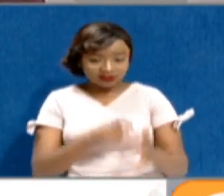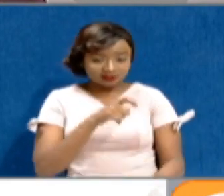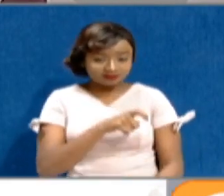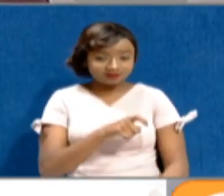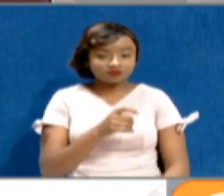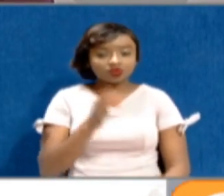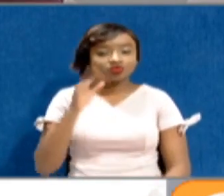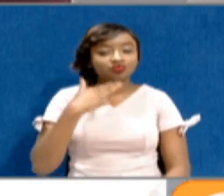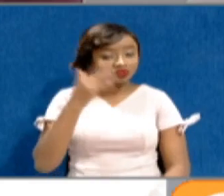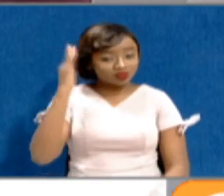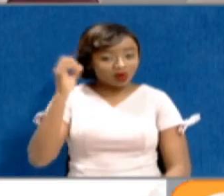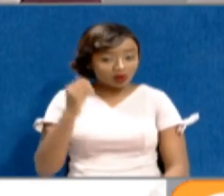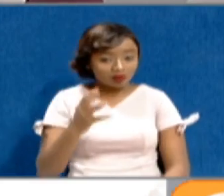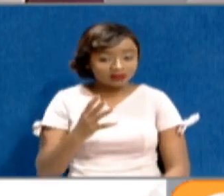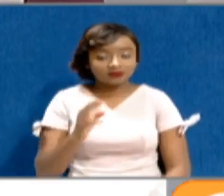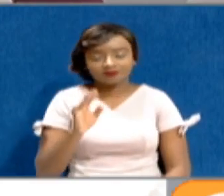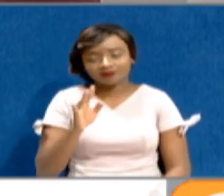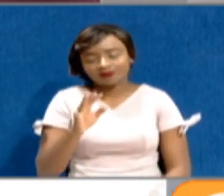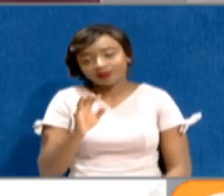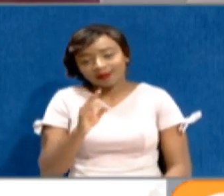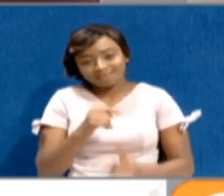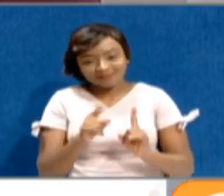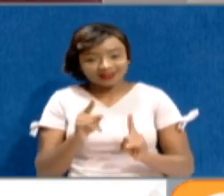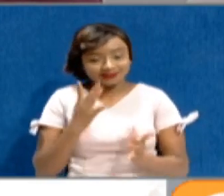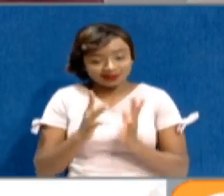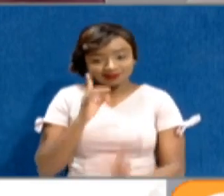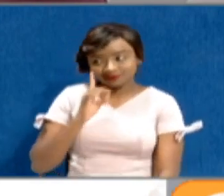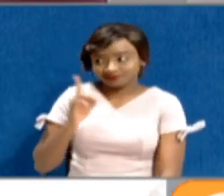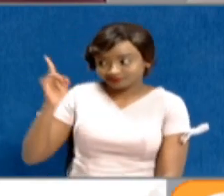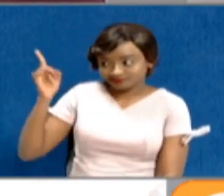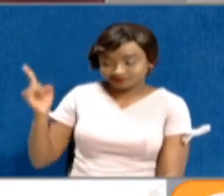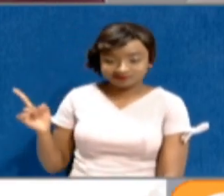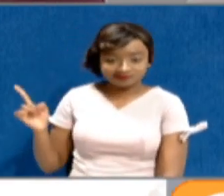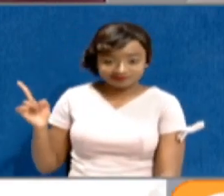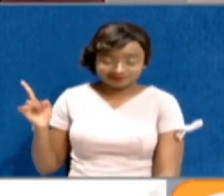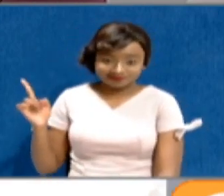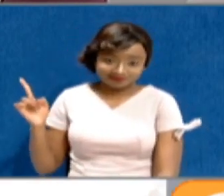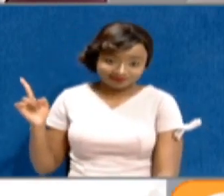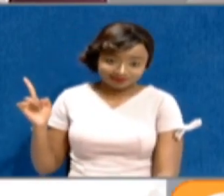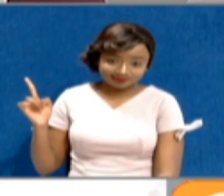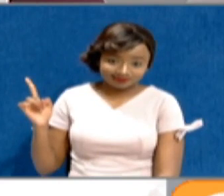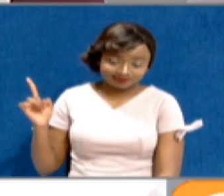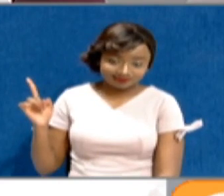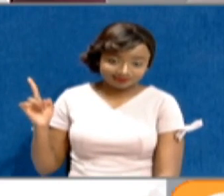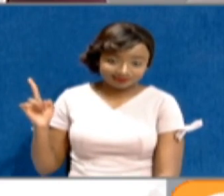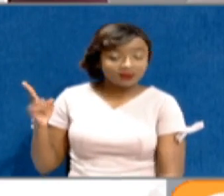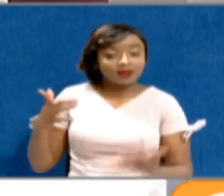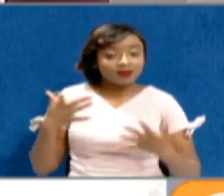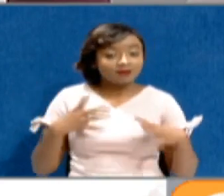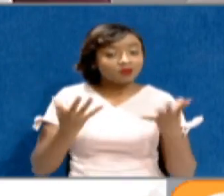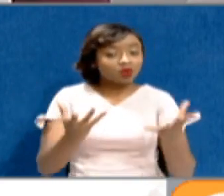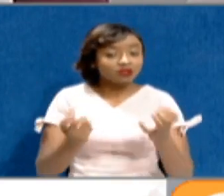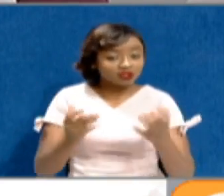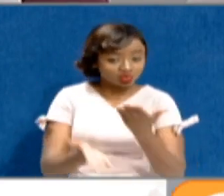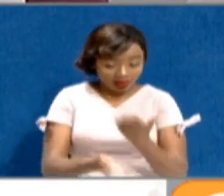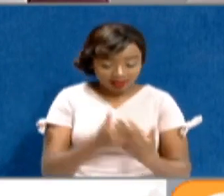point. You want to know how much it costs, right? I will get to that, but maybe this will give you an indication. Just take a look at these people who you would need